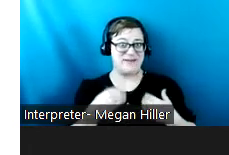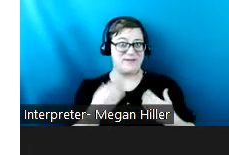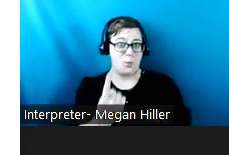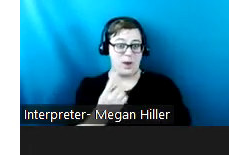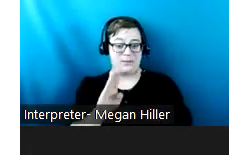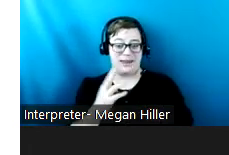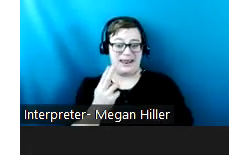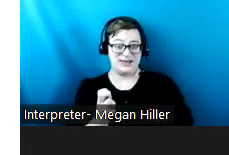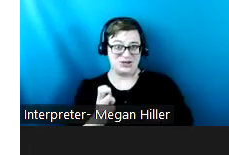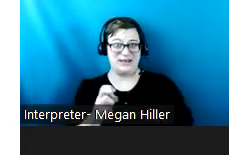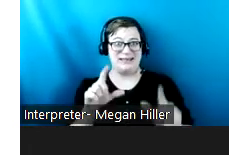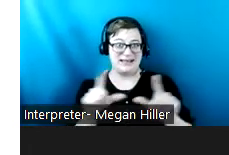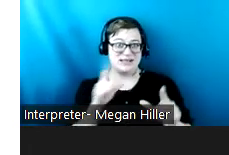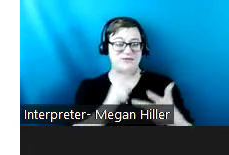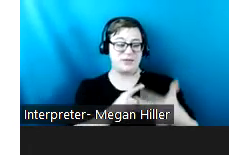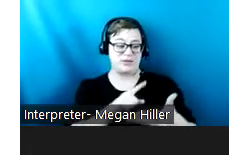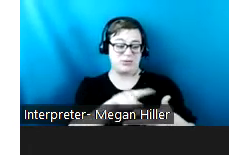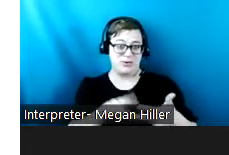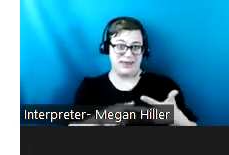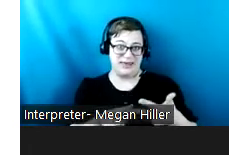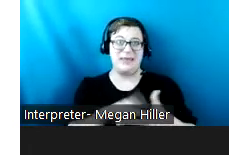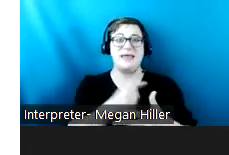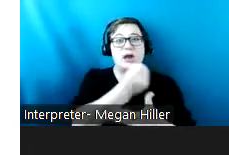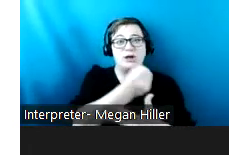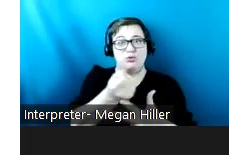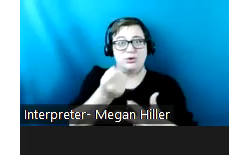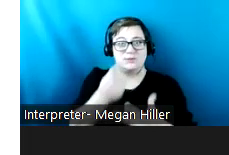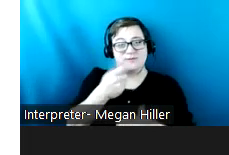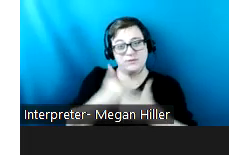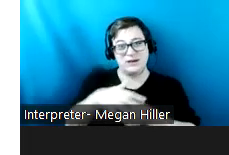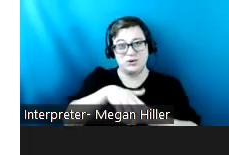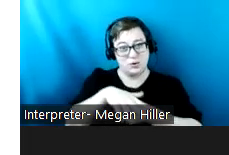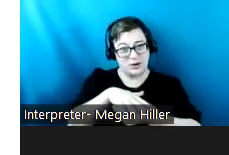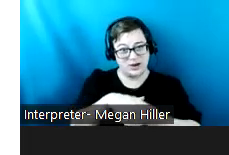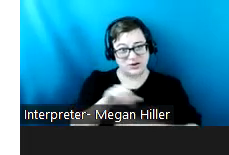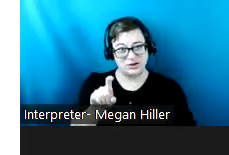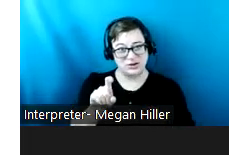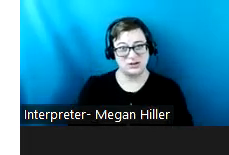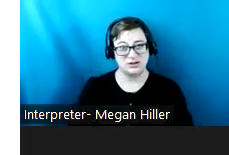for those 3 homes and then endorsements for each of those locations?